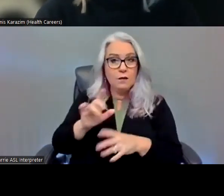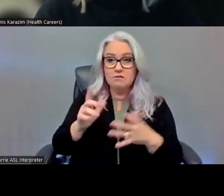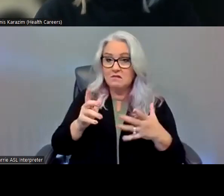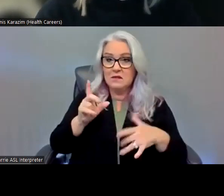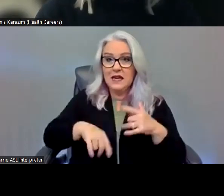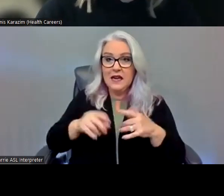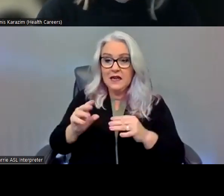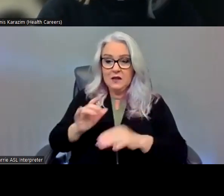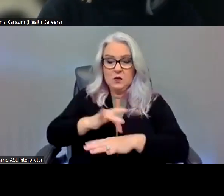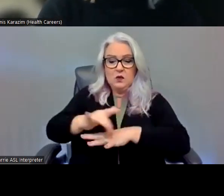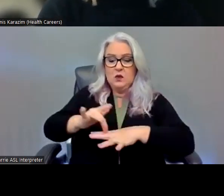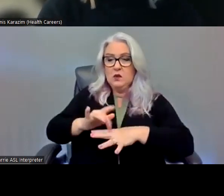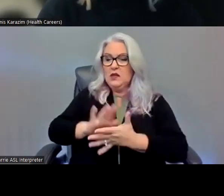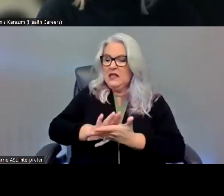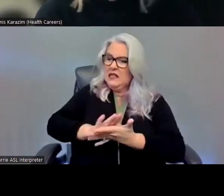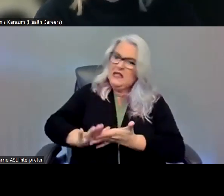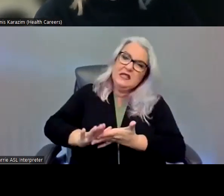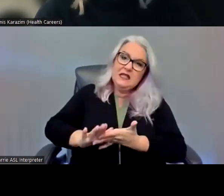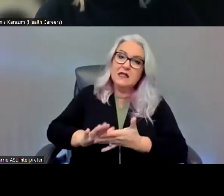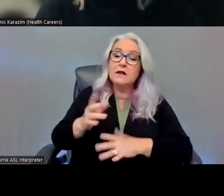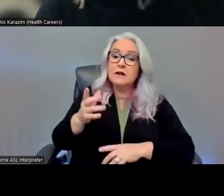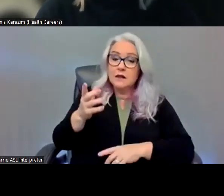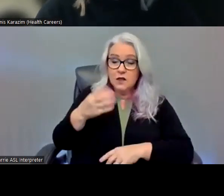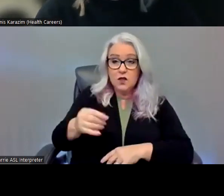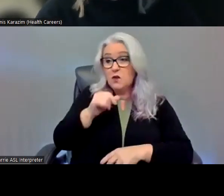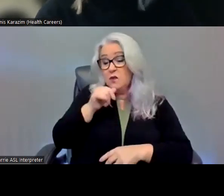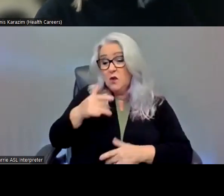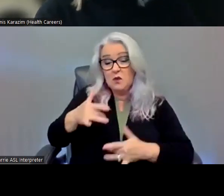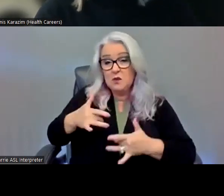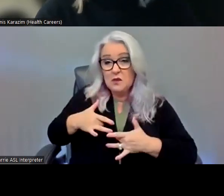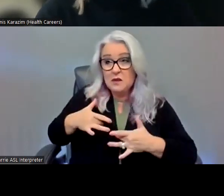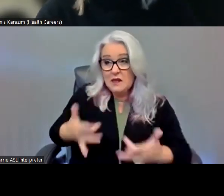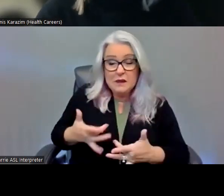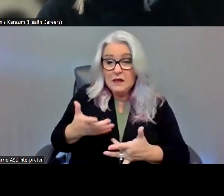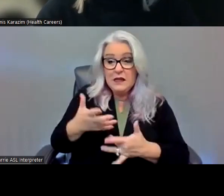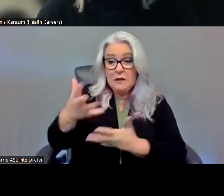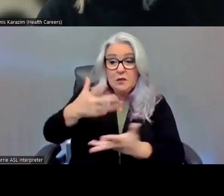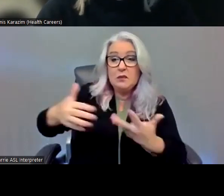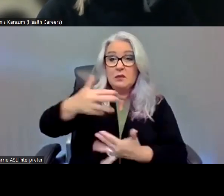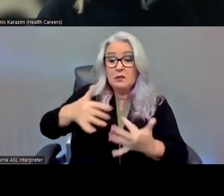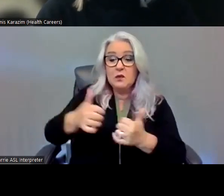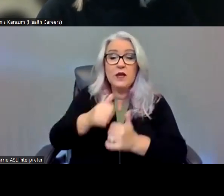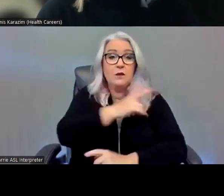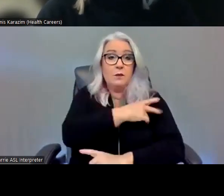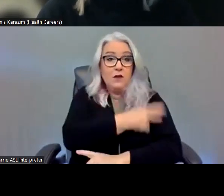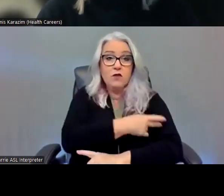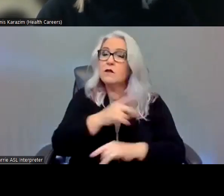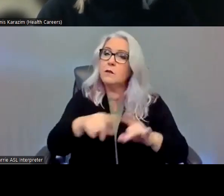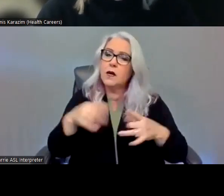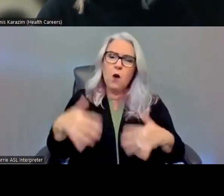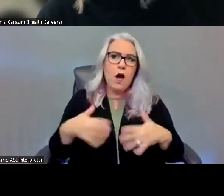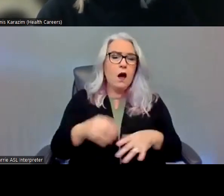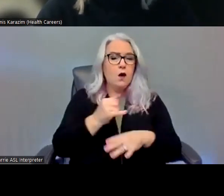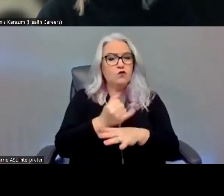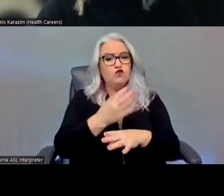So they do not typically interact with patients, but their job is extremely important